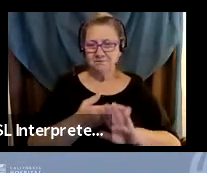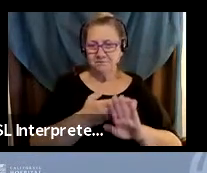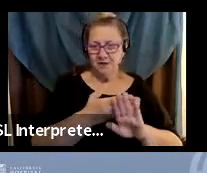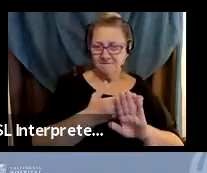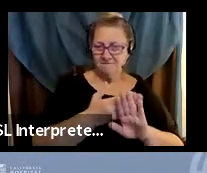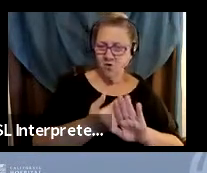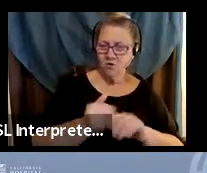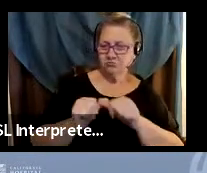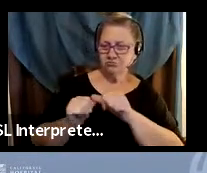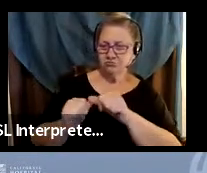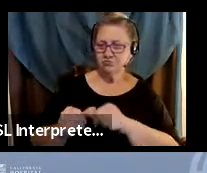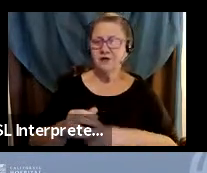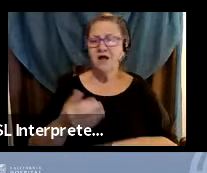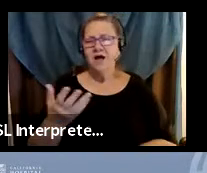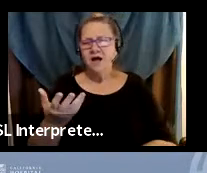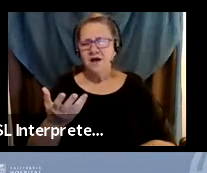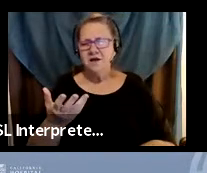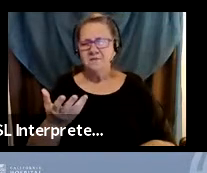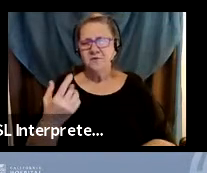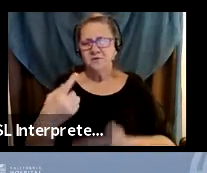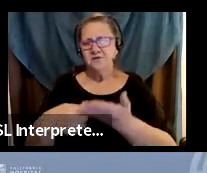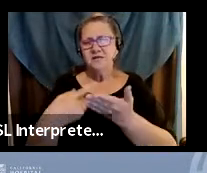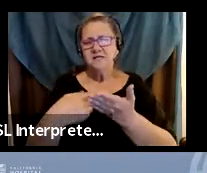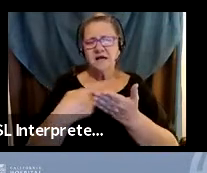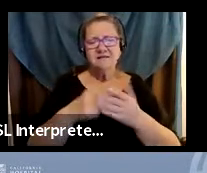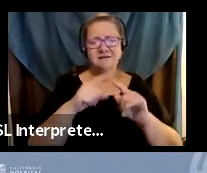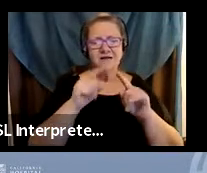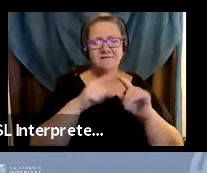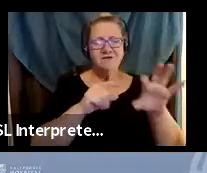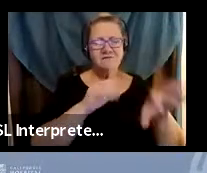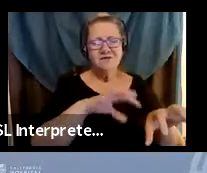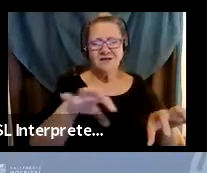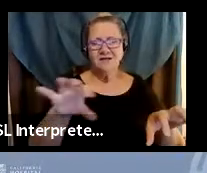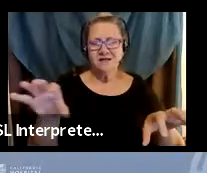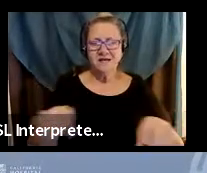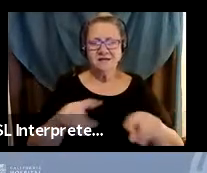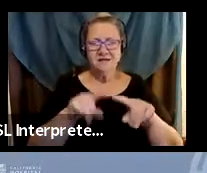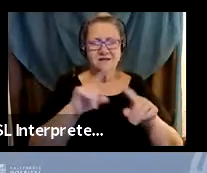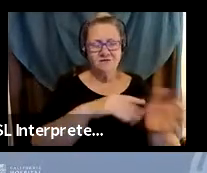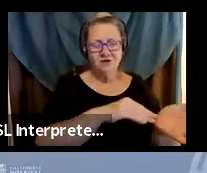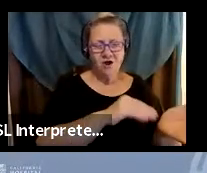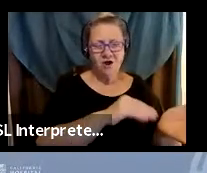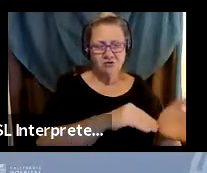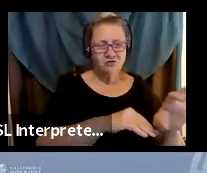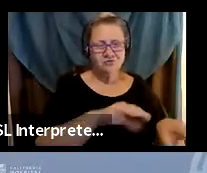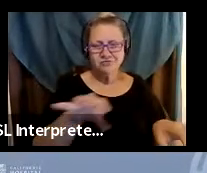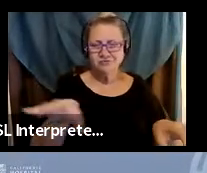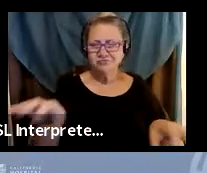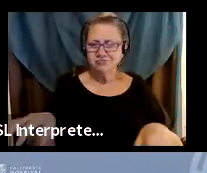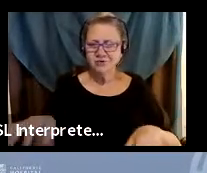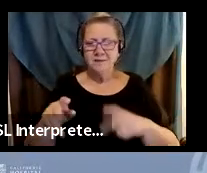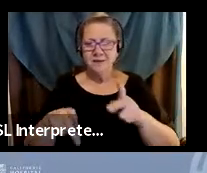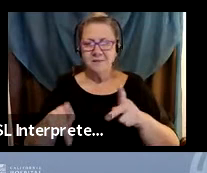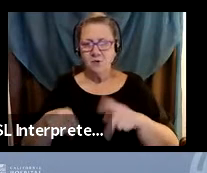address that. We talk a lot about facilities and we talk a lot about transportation, but some folks can't get to facilities and can't leave their home to get on a shuttle